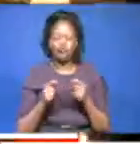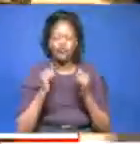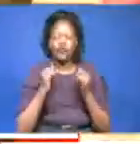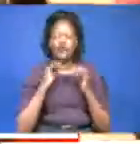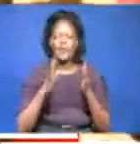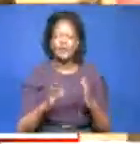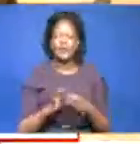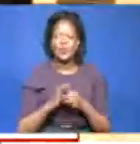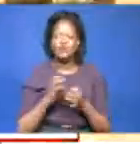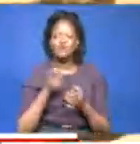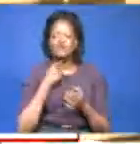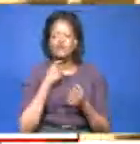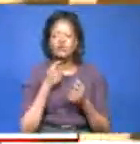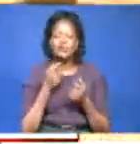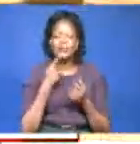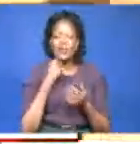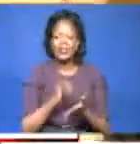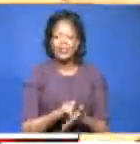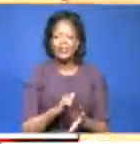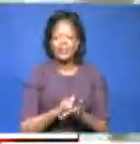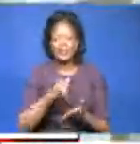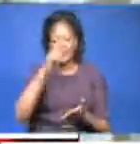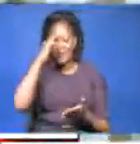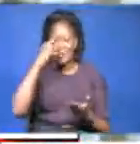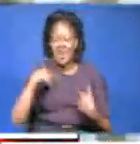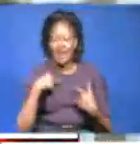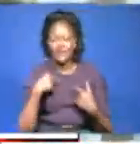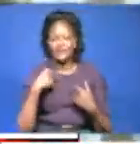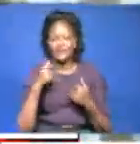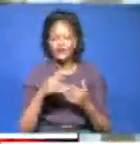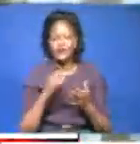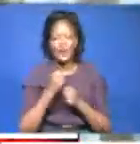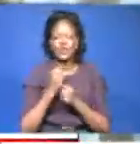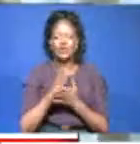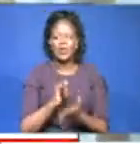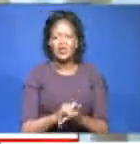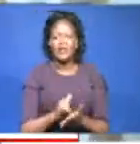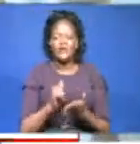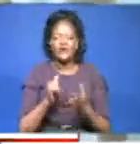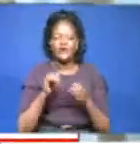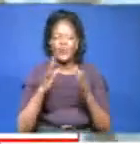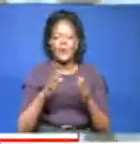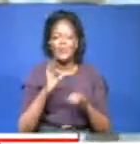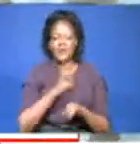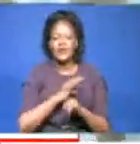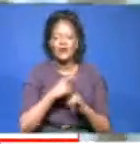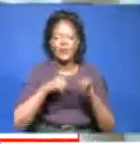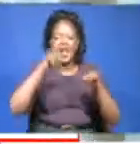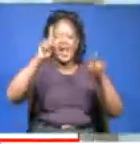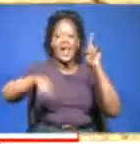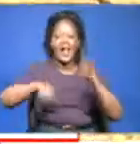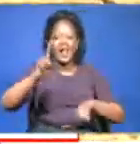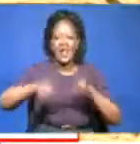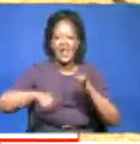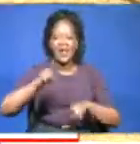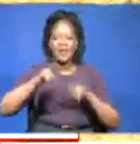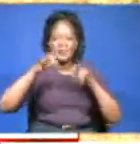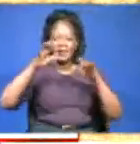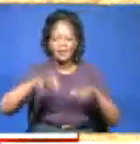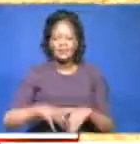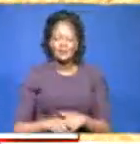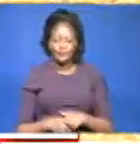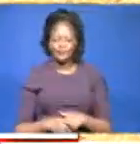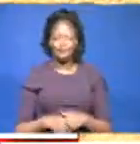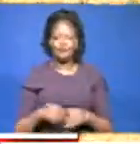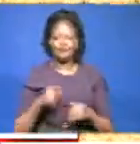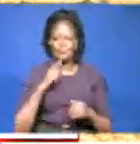Moses Wandwazi said the government has put measures to ensure farmers benefit from diversification in agriculture. He added